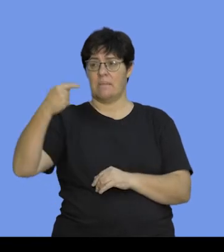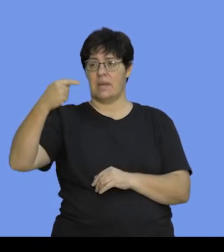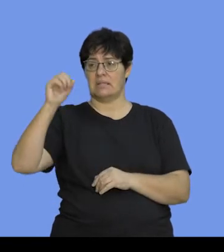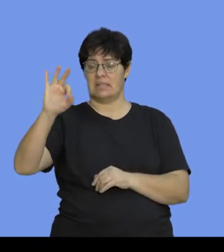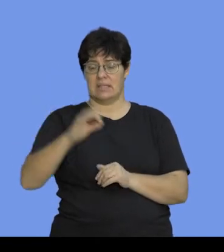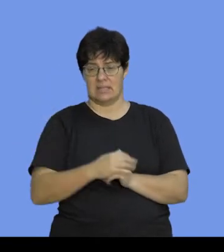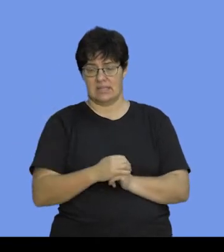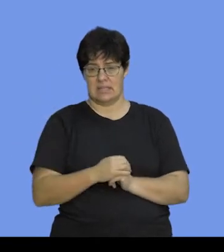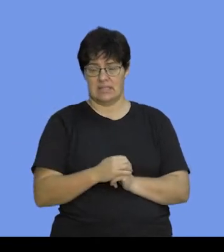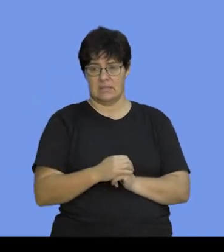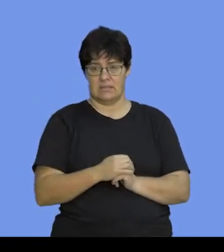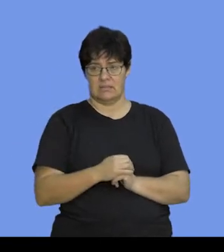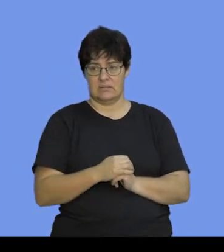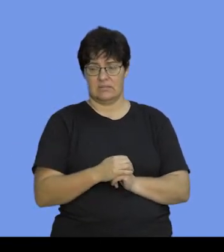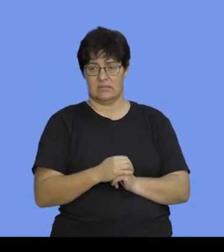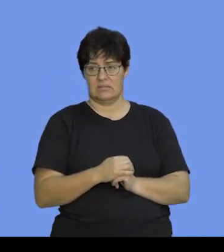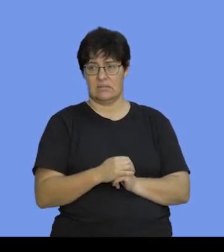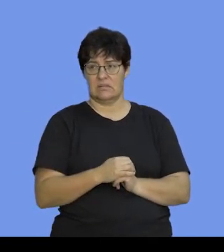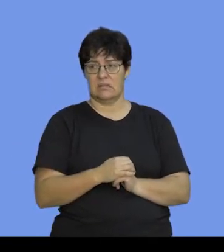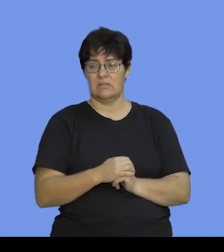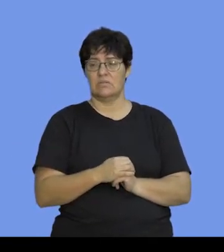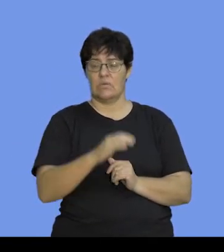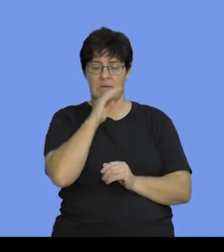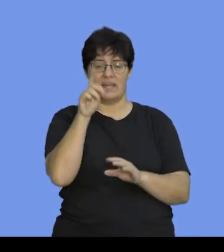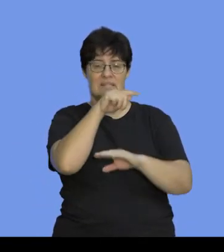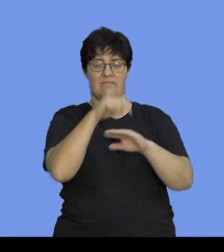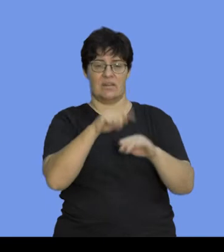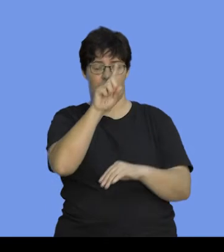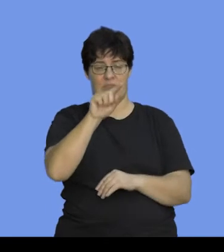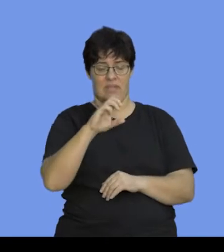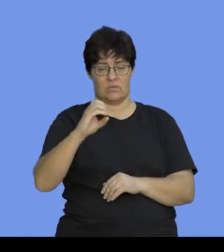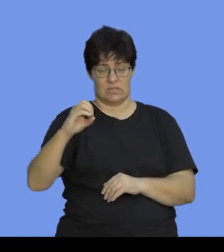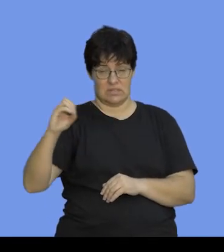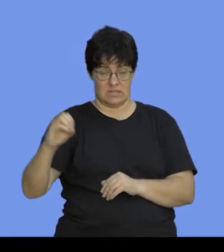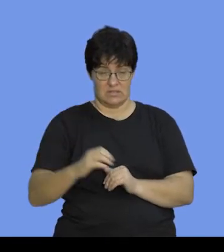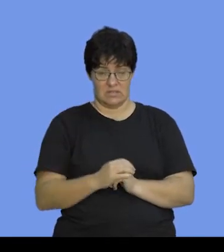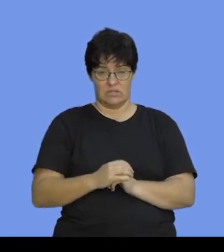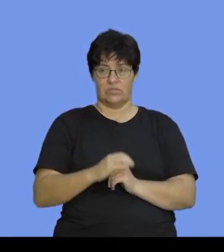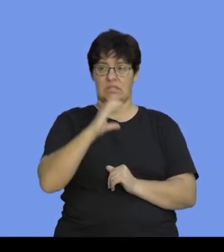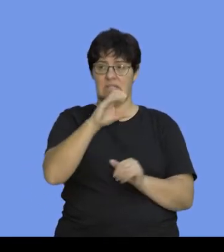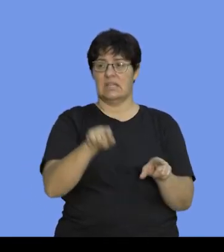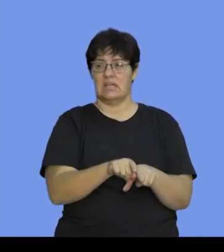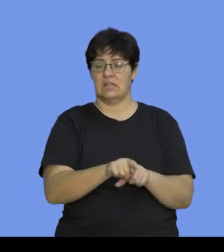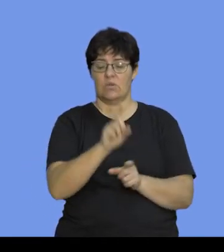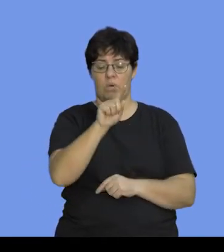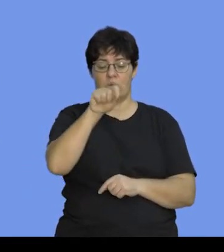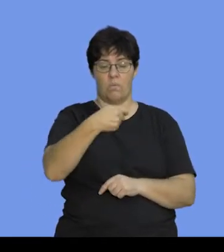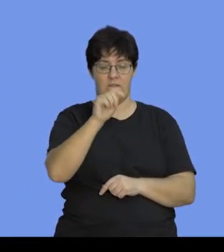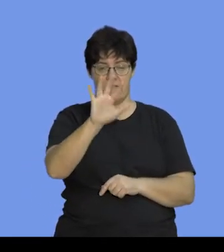3, which is the same as dividing by 1,000. So this is like C is equals to